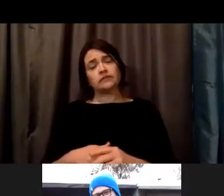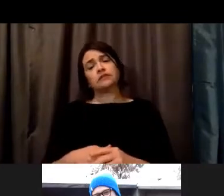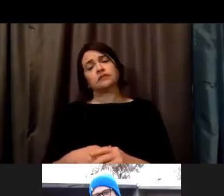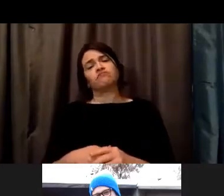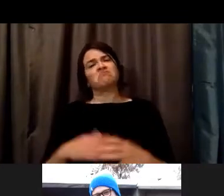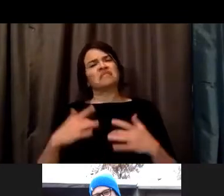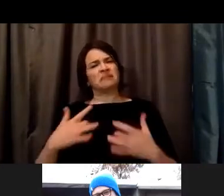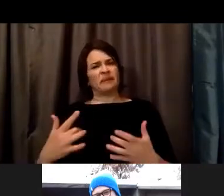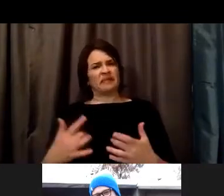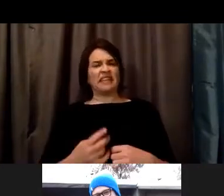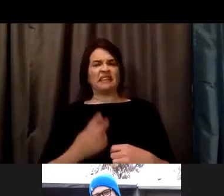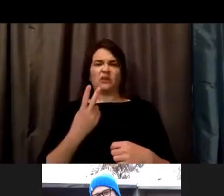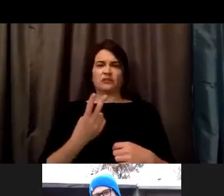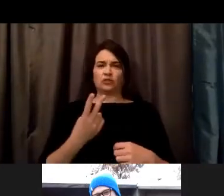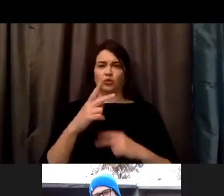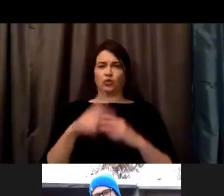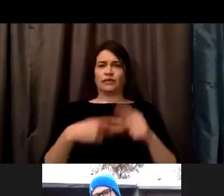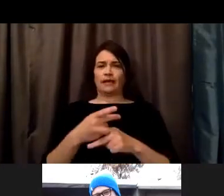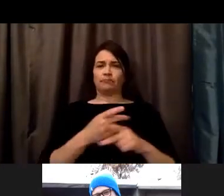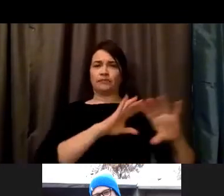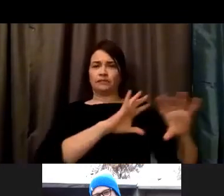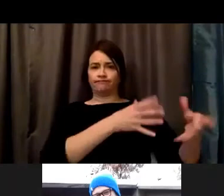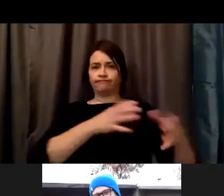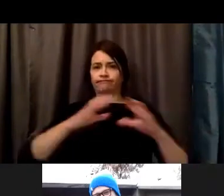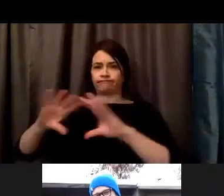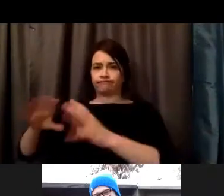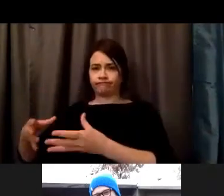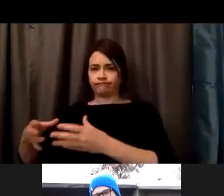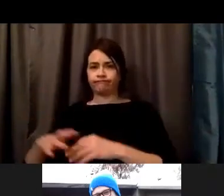groups. You have the